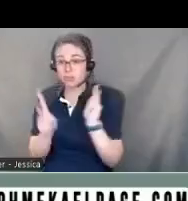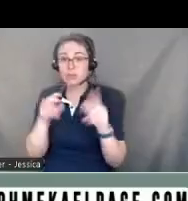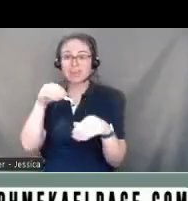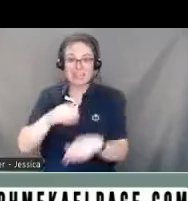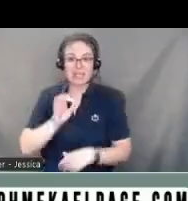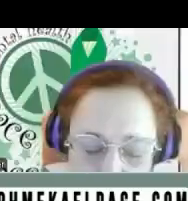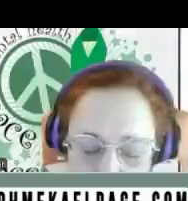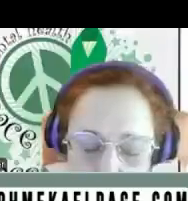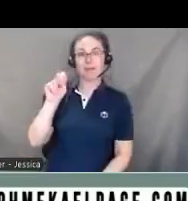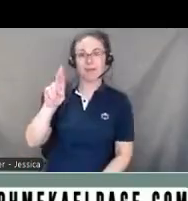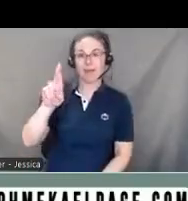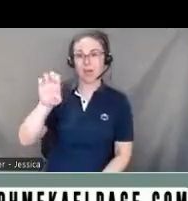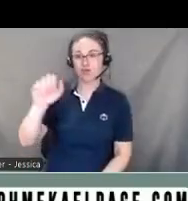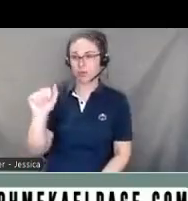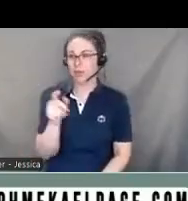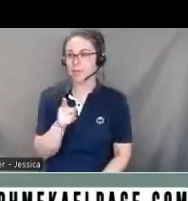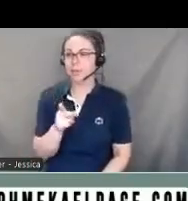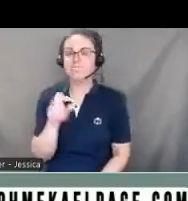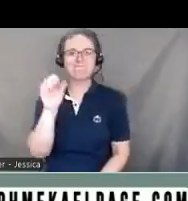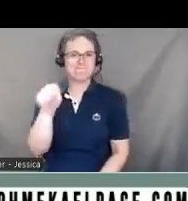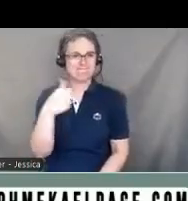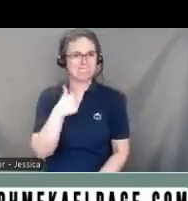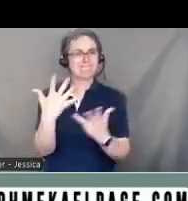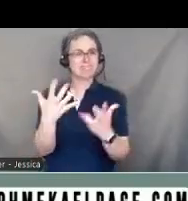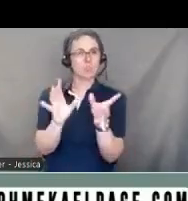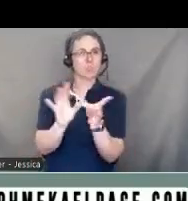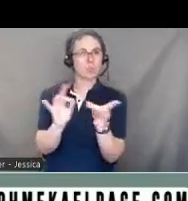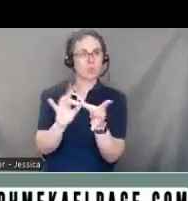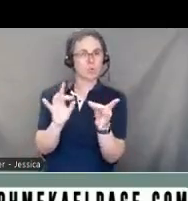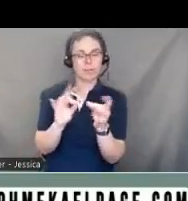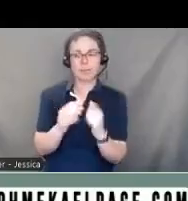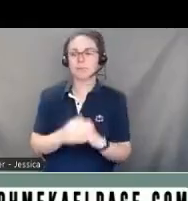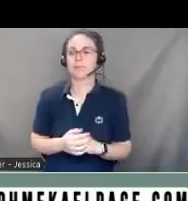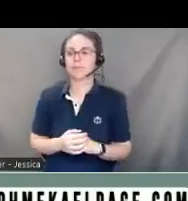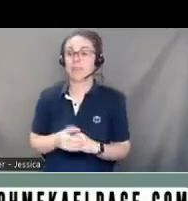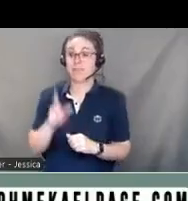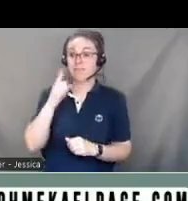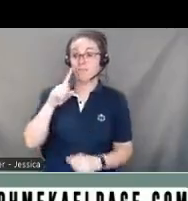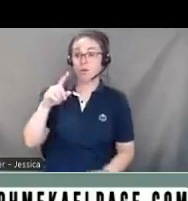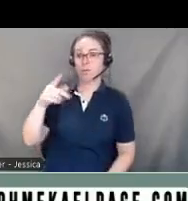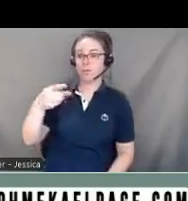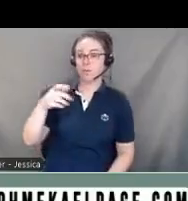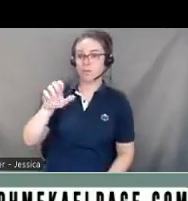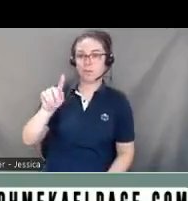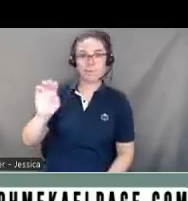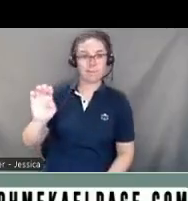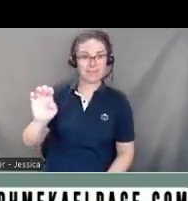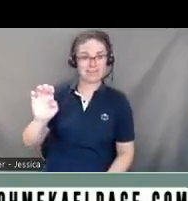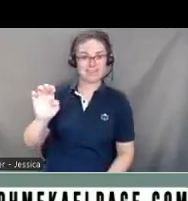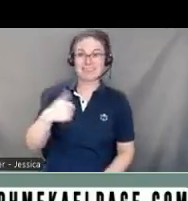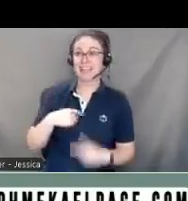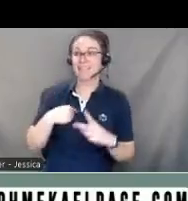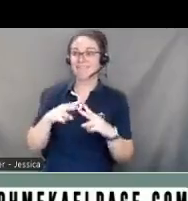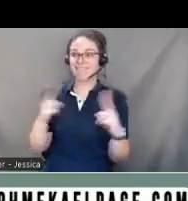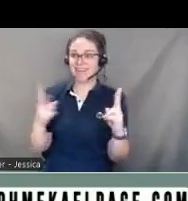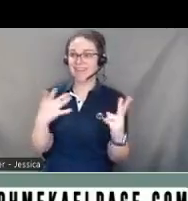Miguel. I want to comment to Paul. I'm so excited, or Pete, that I'm so excited